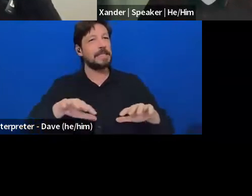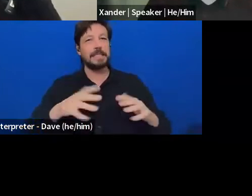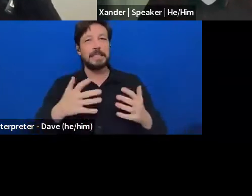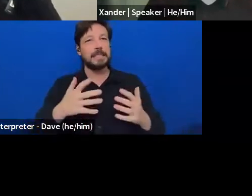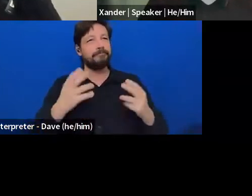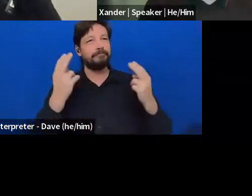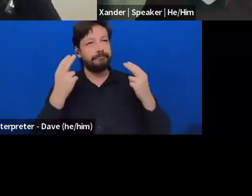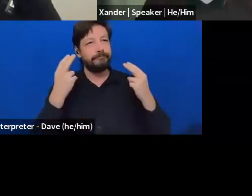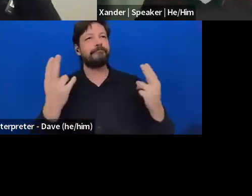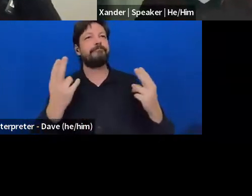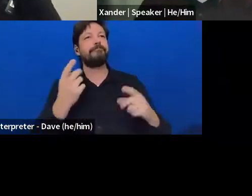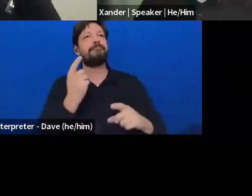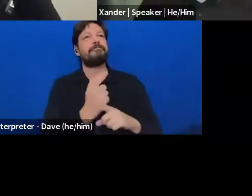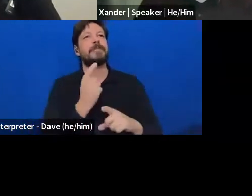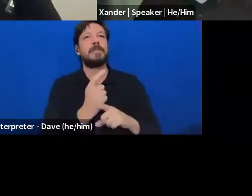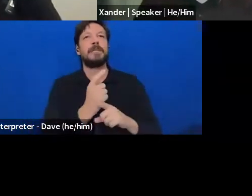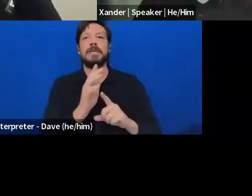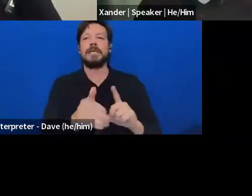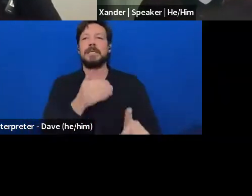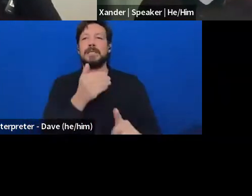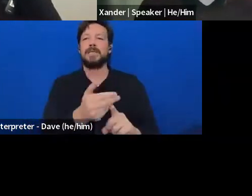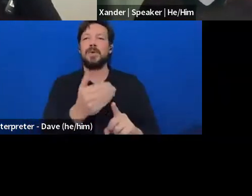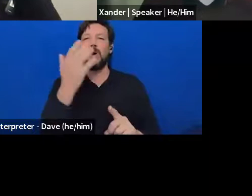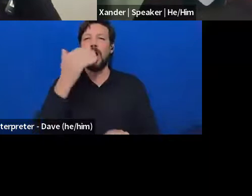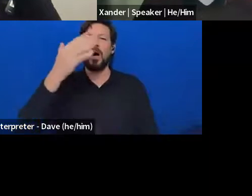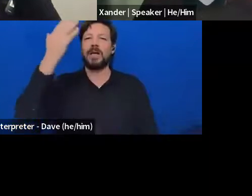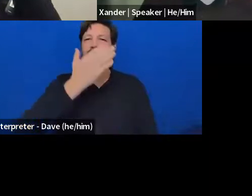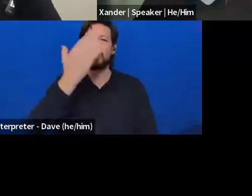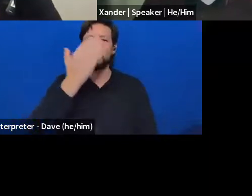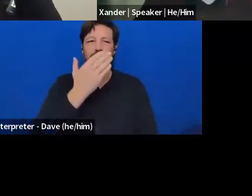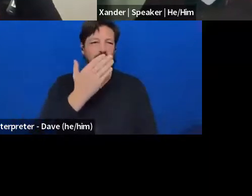until my high school years, so like year 7 to now.